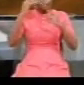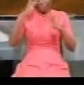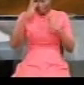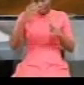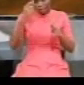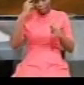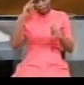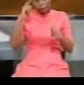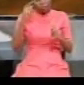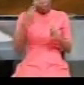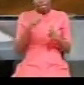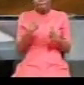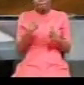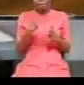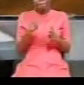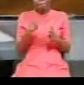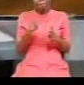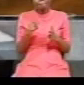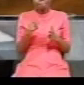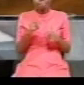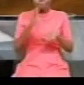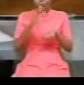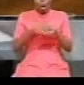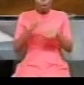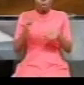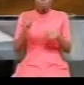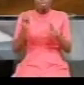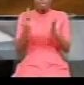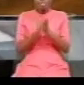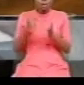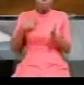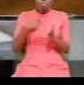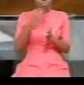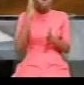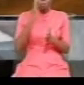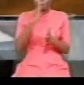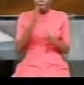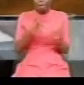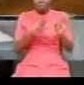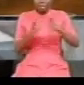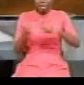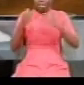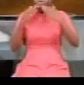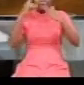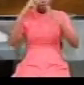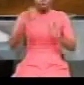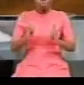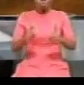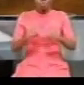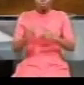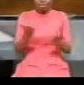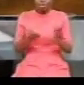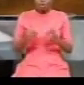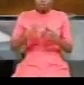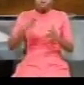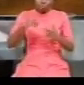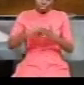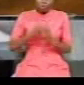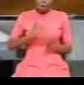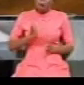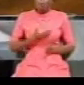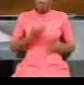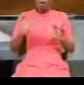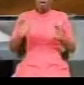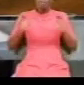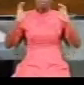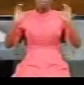you, Father, for the clarion call that we should be ready. Thank you for the privilege to serve, to renew our